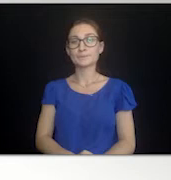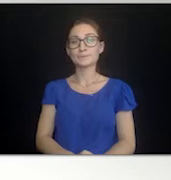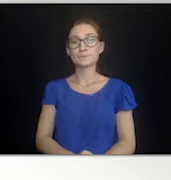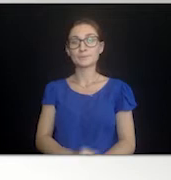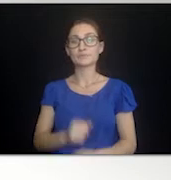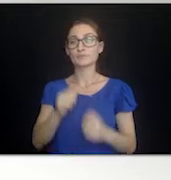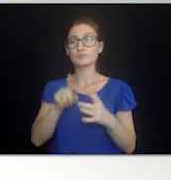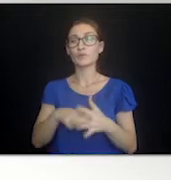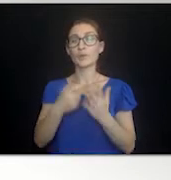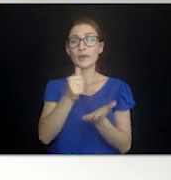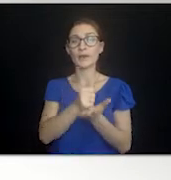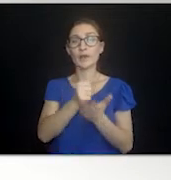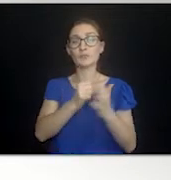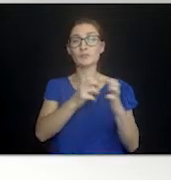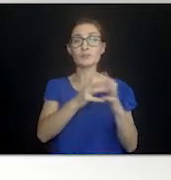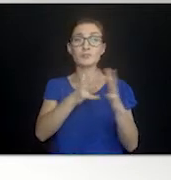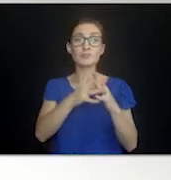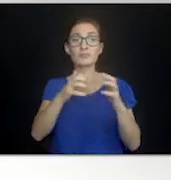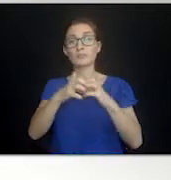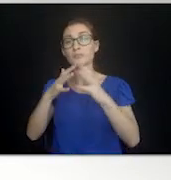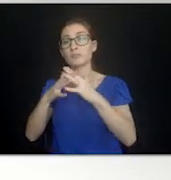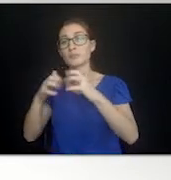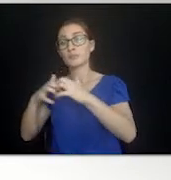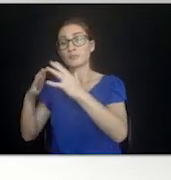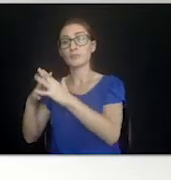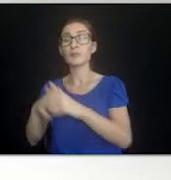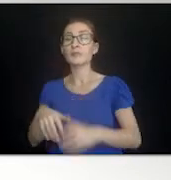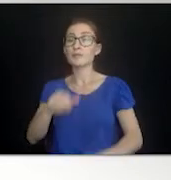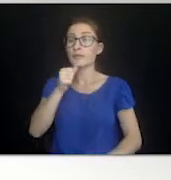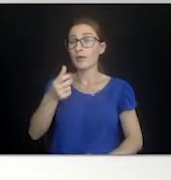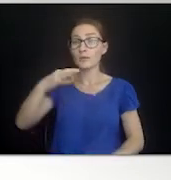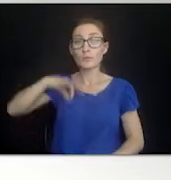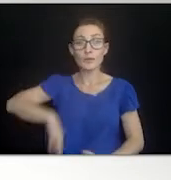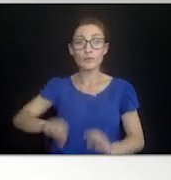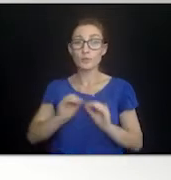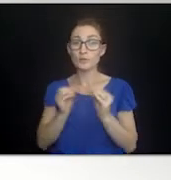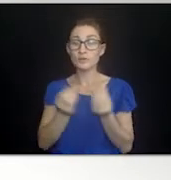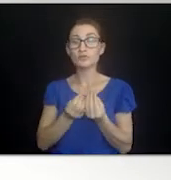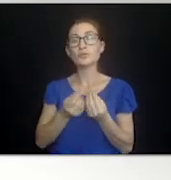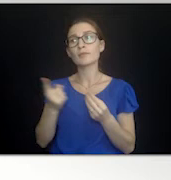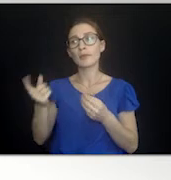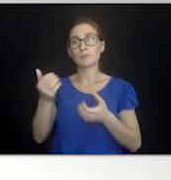I helped start different nonprofit organizations that work with developmental